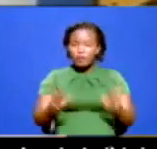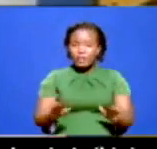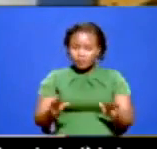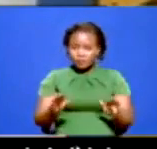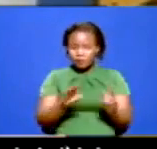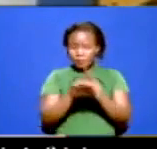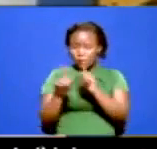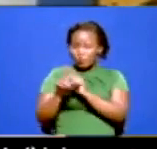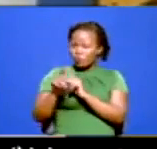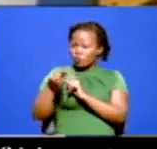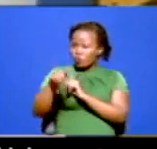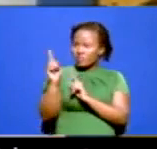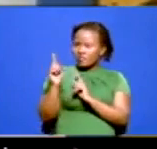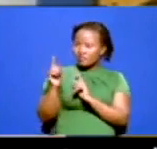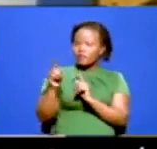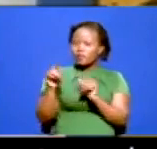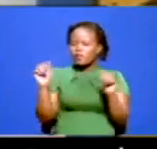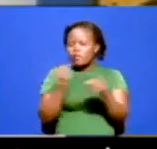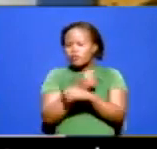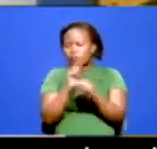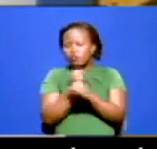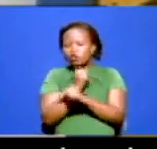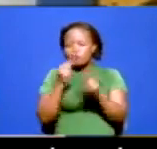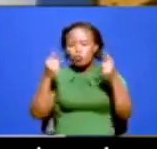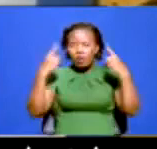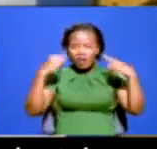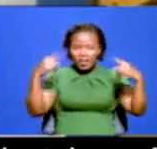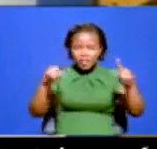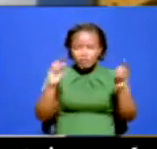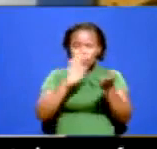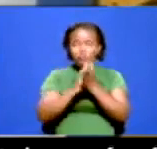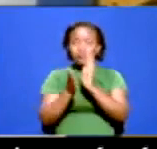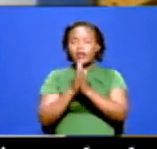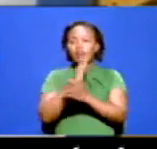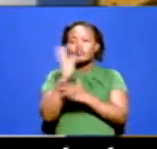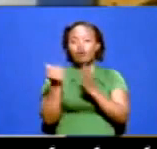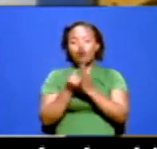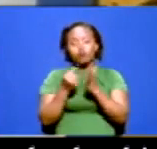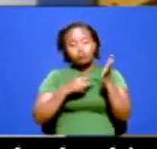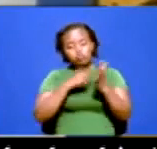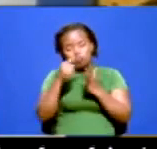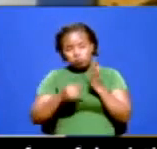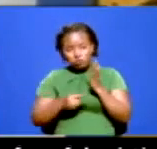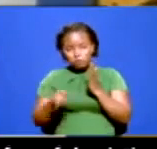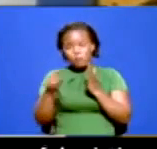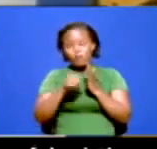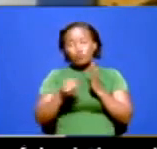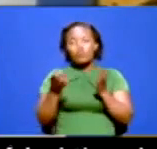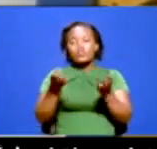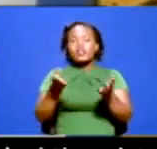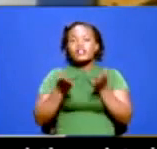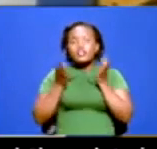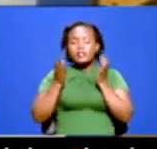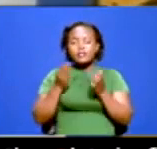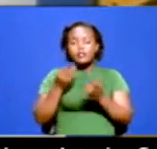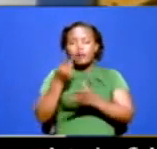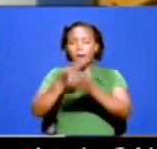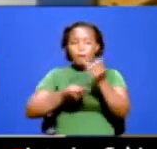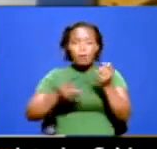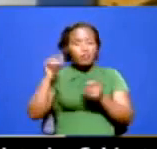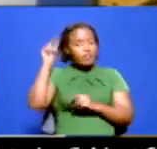force cannot fight without these aspects, we have realized that we need to mainstream gender. And we started